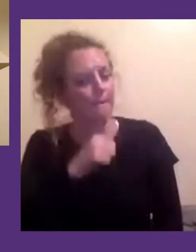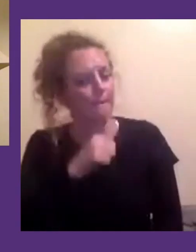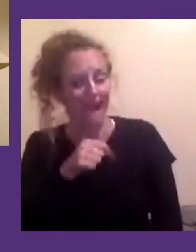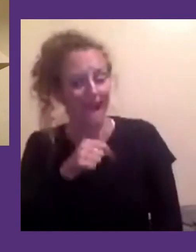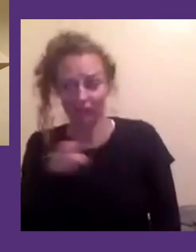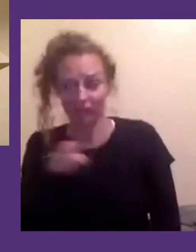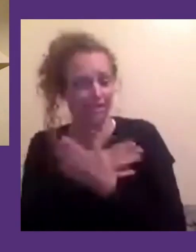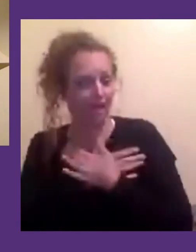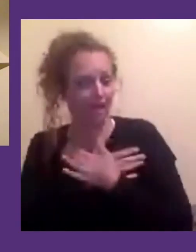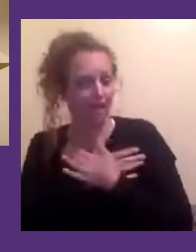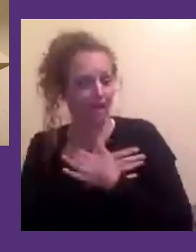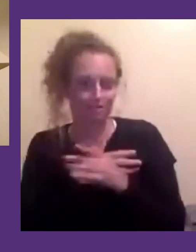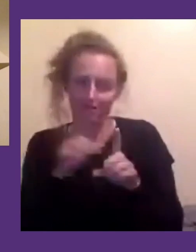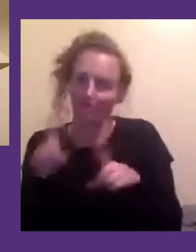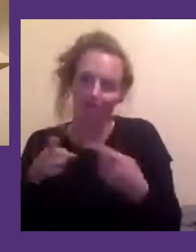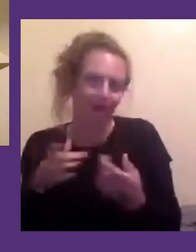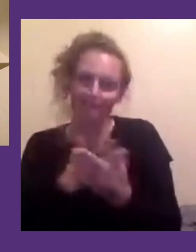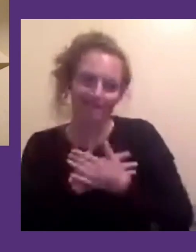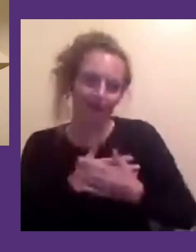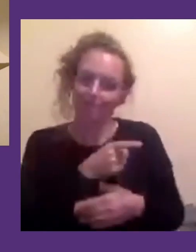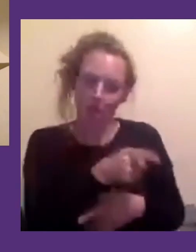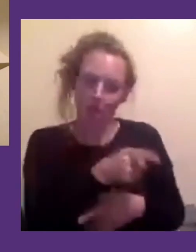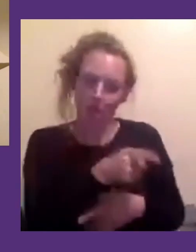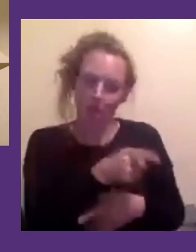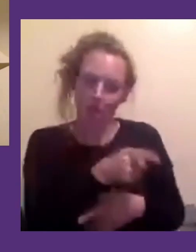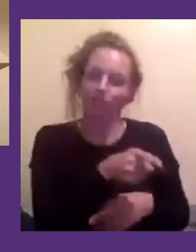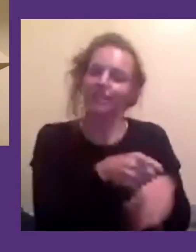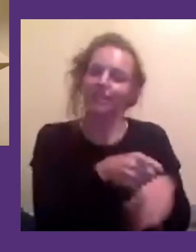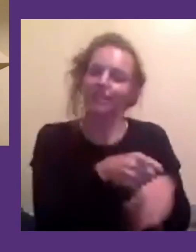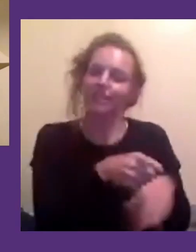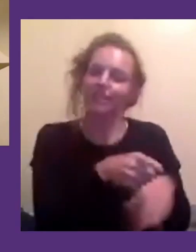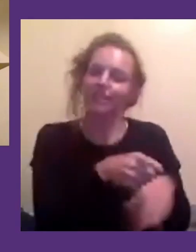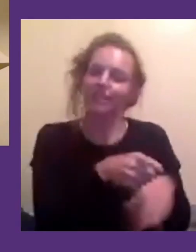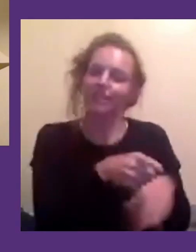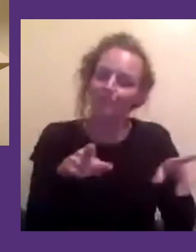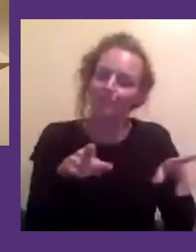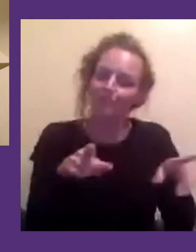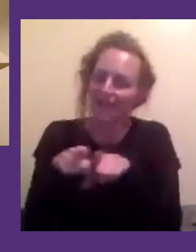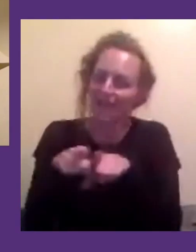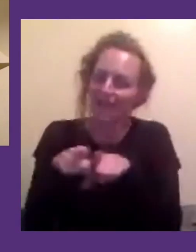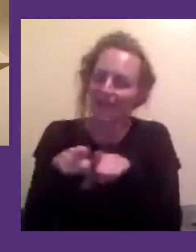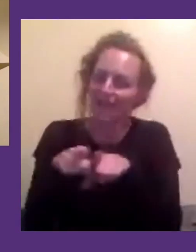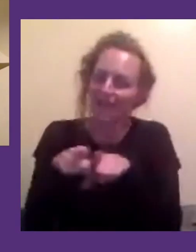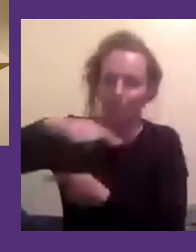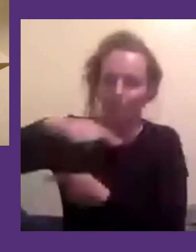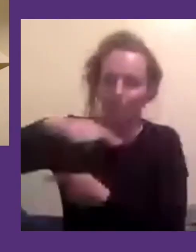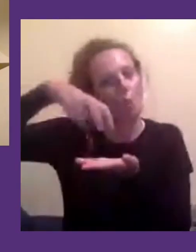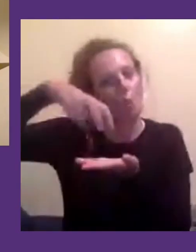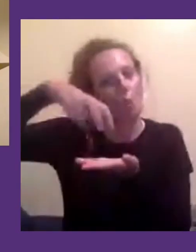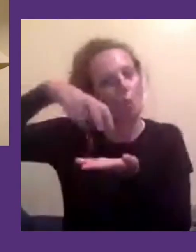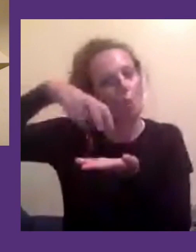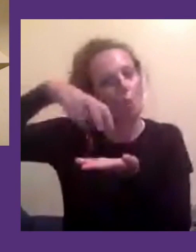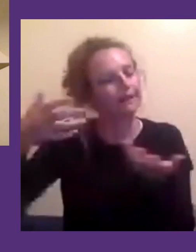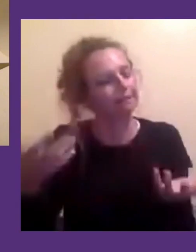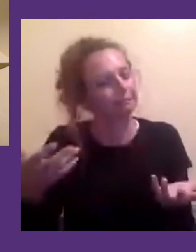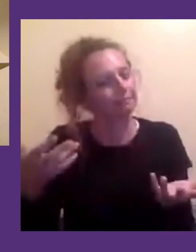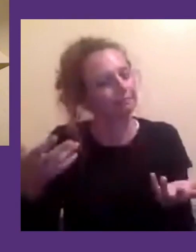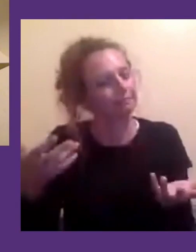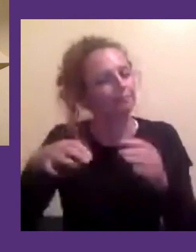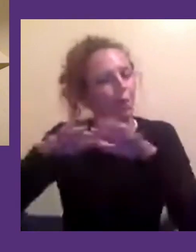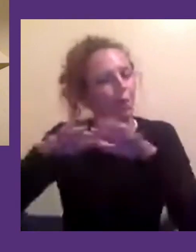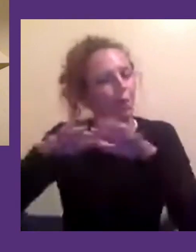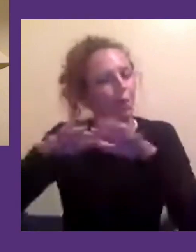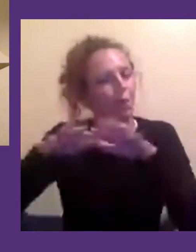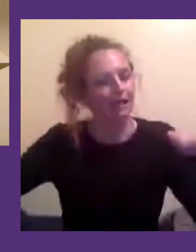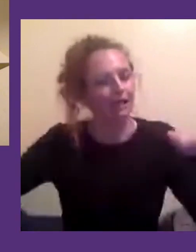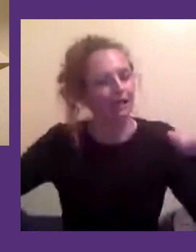normal and can fit in. So again, when you look at the actual message behind